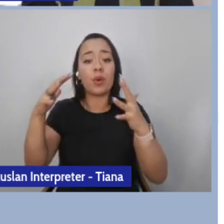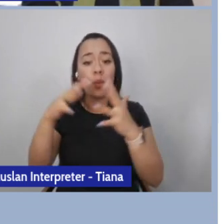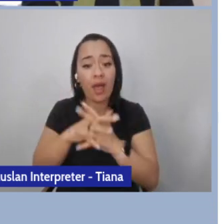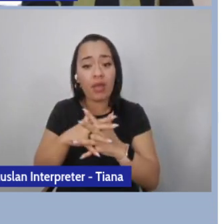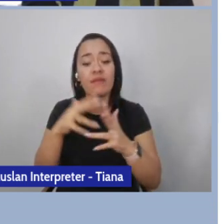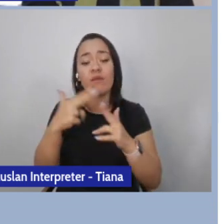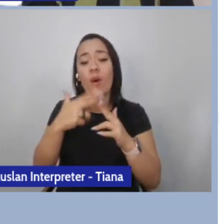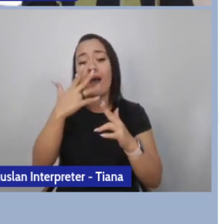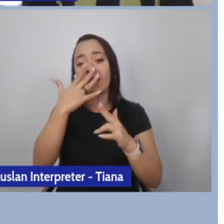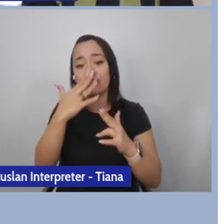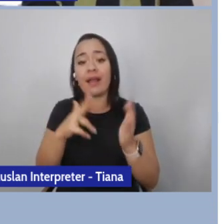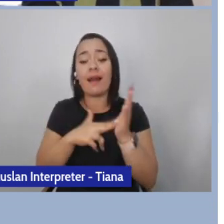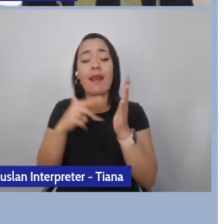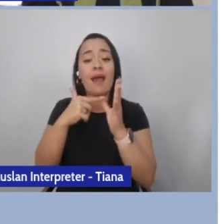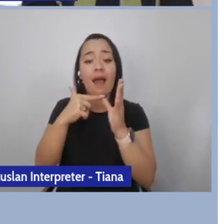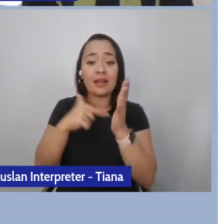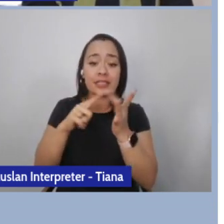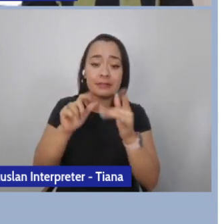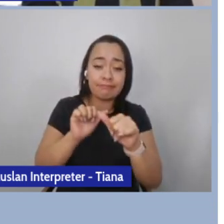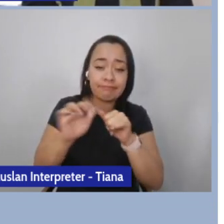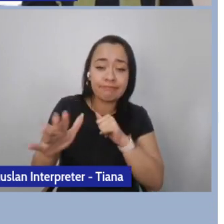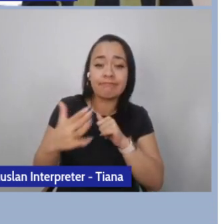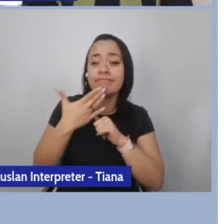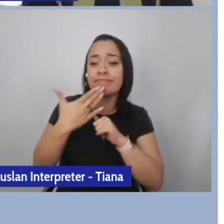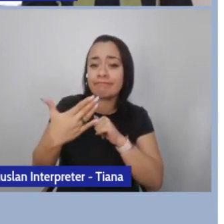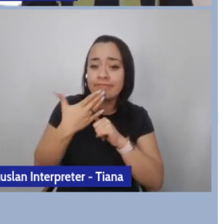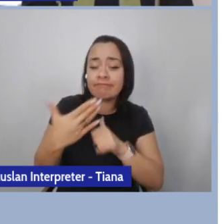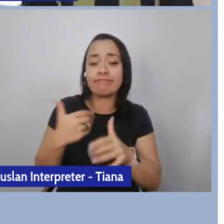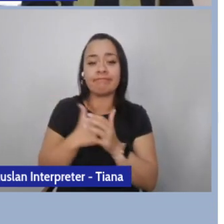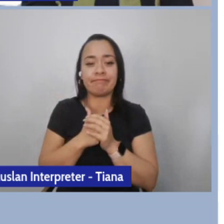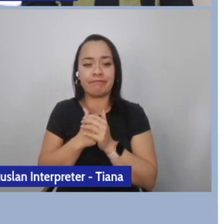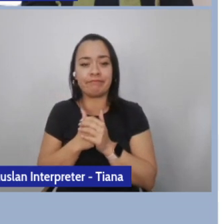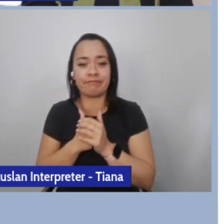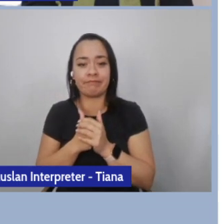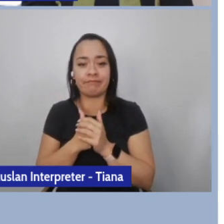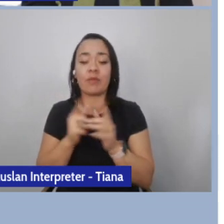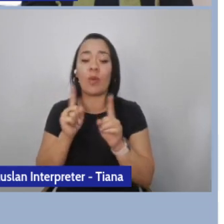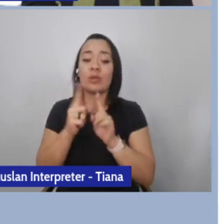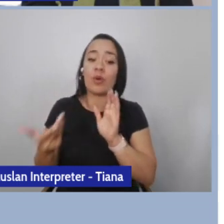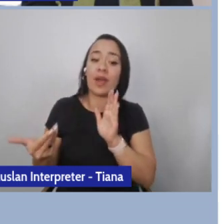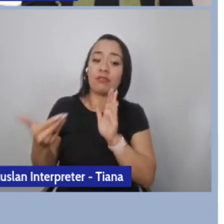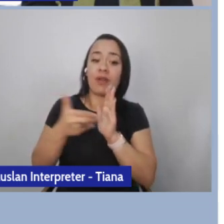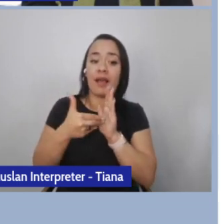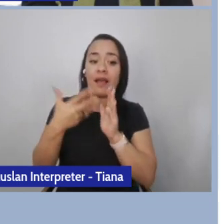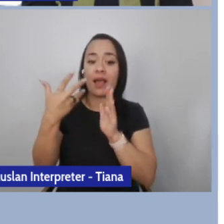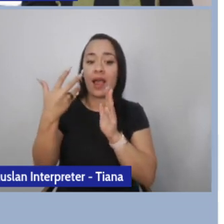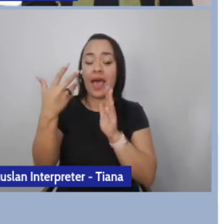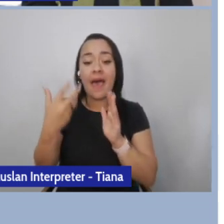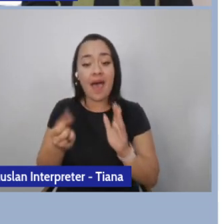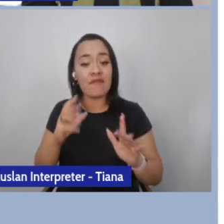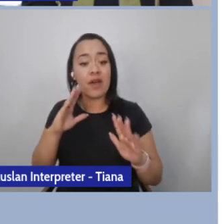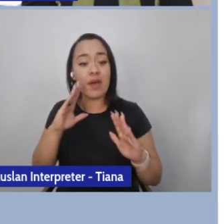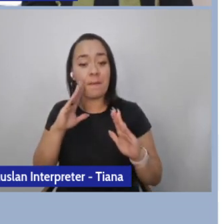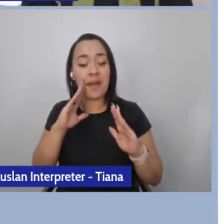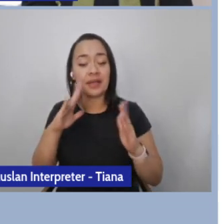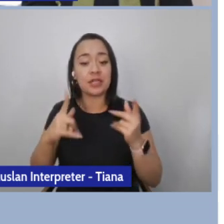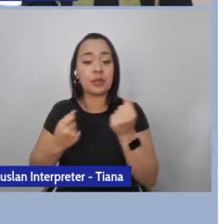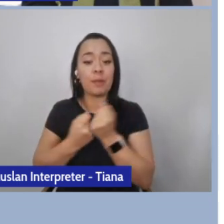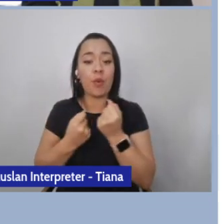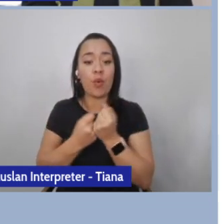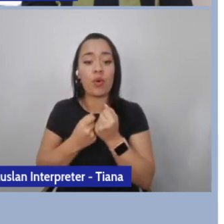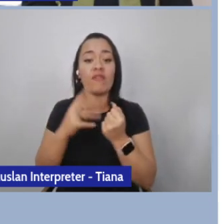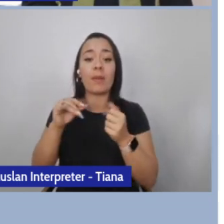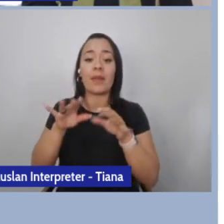from NARI, both in terms of cash and in kind. And in addition to that, we've had amazing support from our